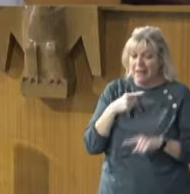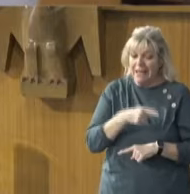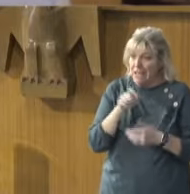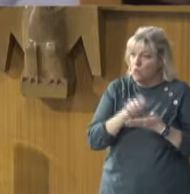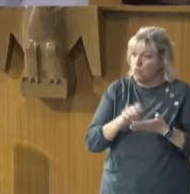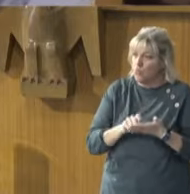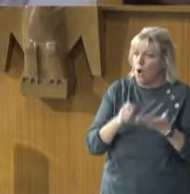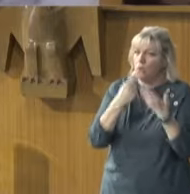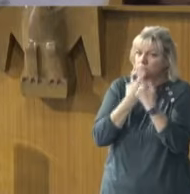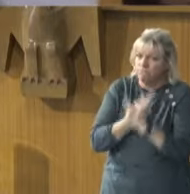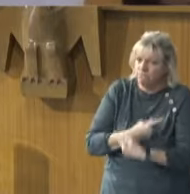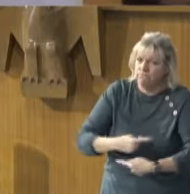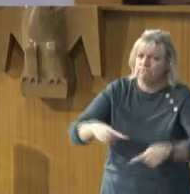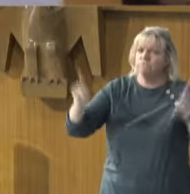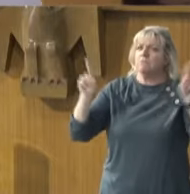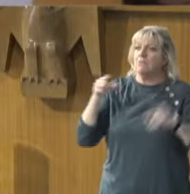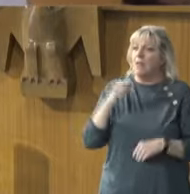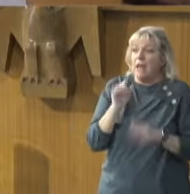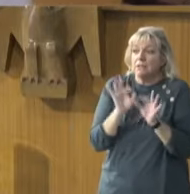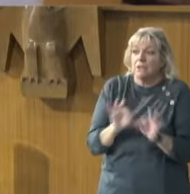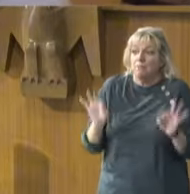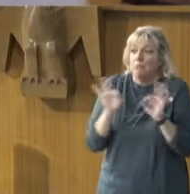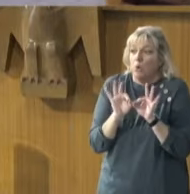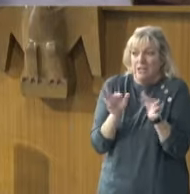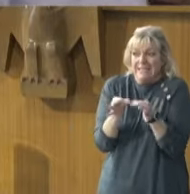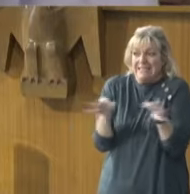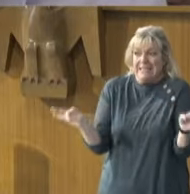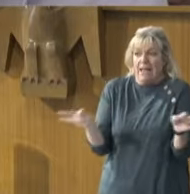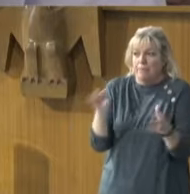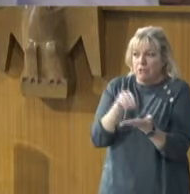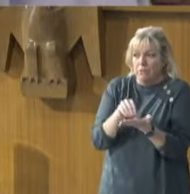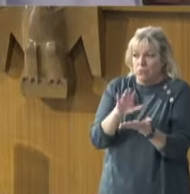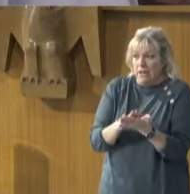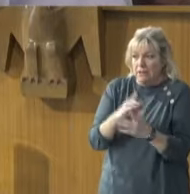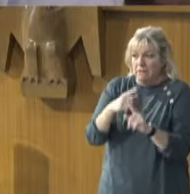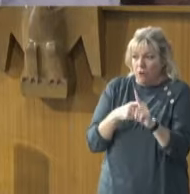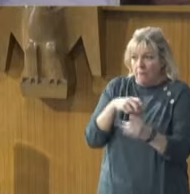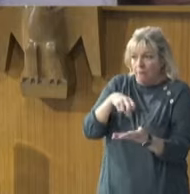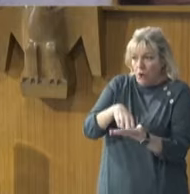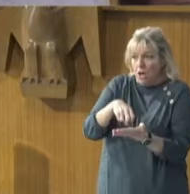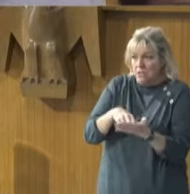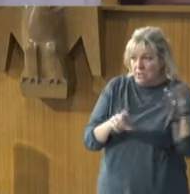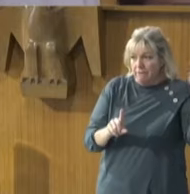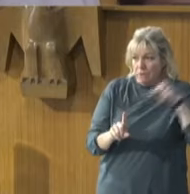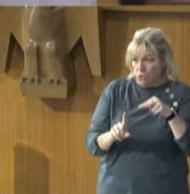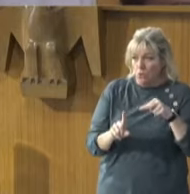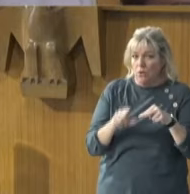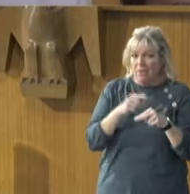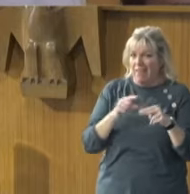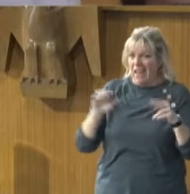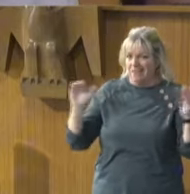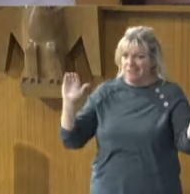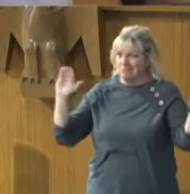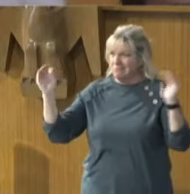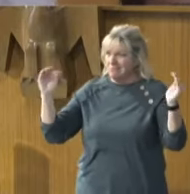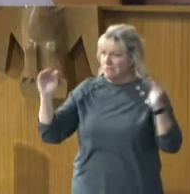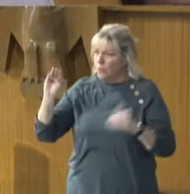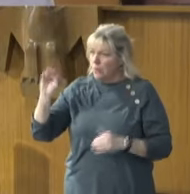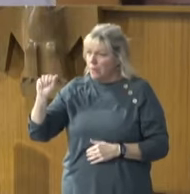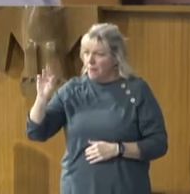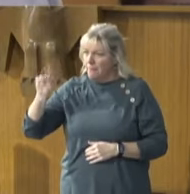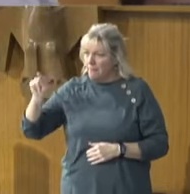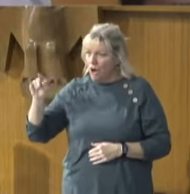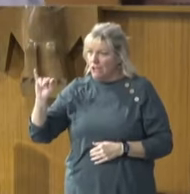one of the most important statements to ever be written within Protestant Christianity on par with Martin Luther's theses.